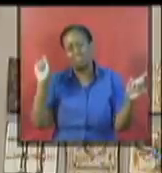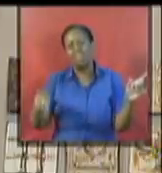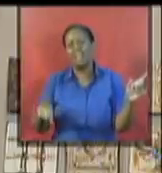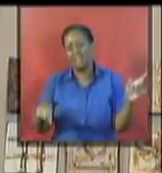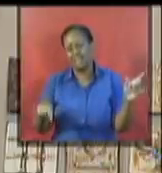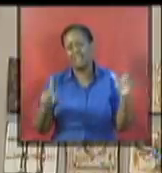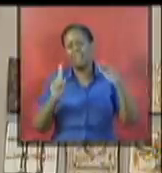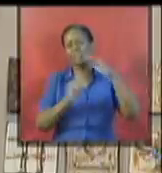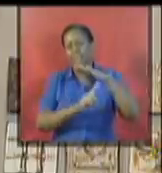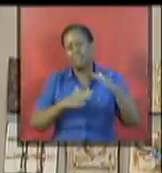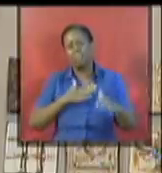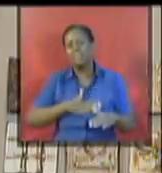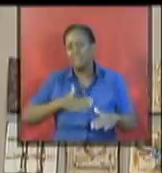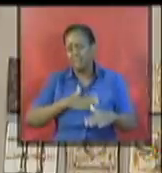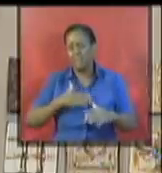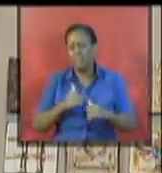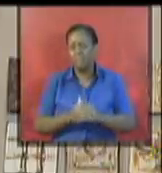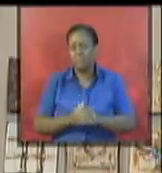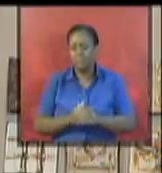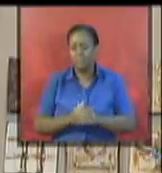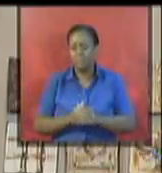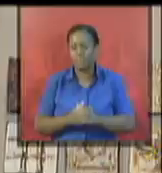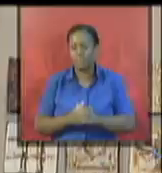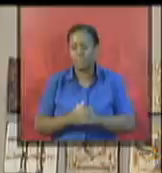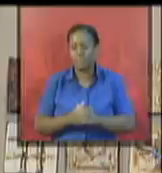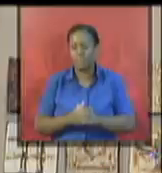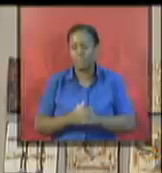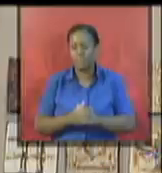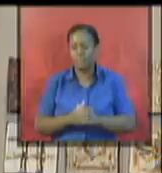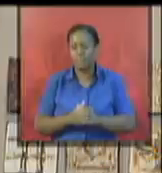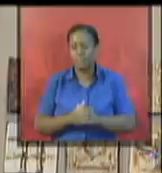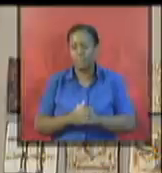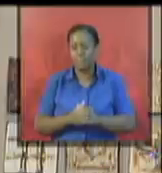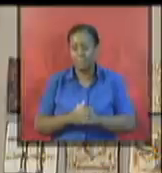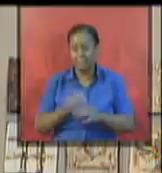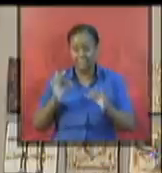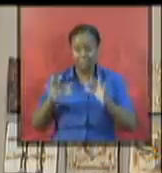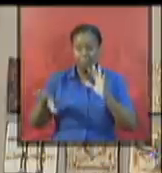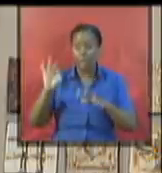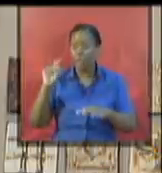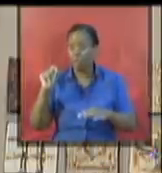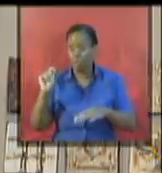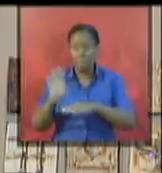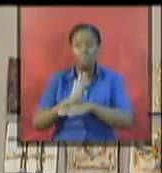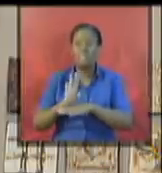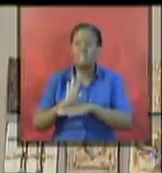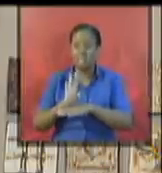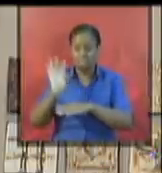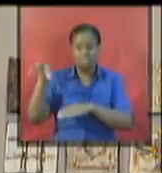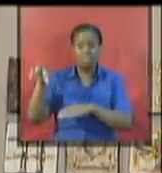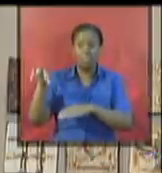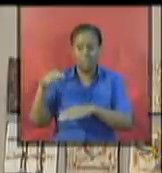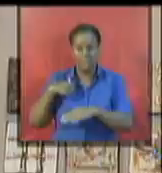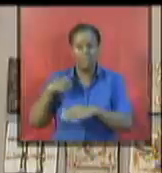case and made aware of the business, we reach out to the business owners or the managers immediately and